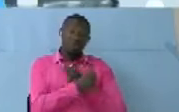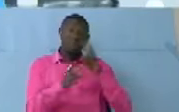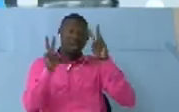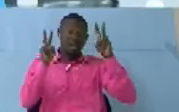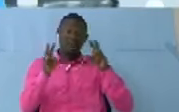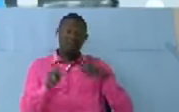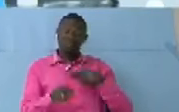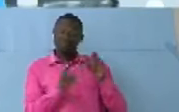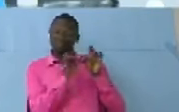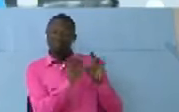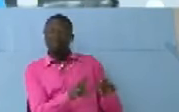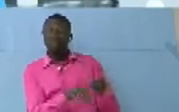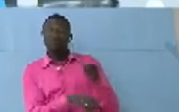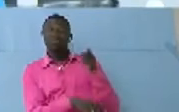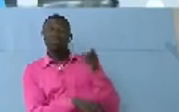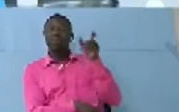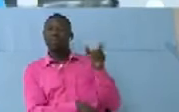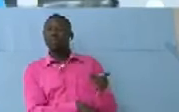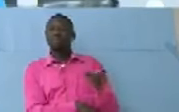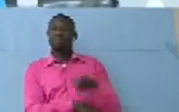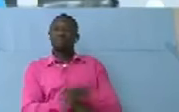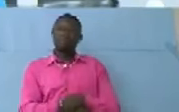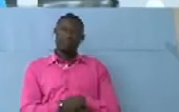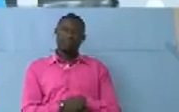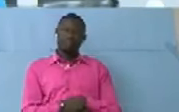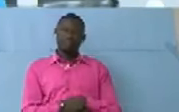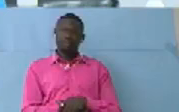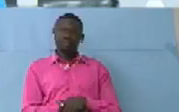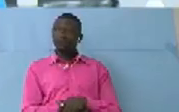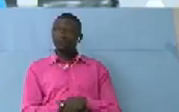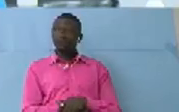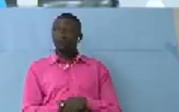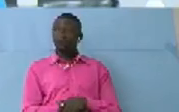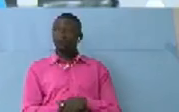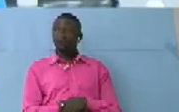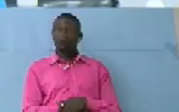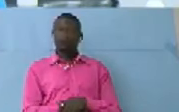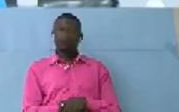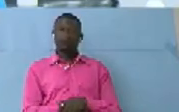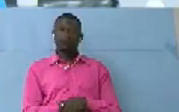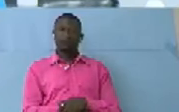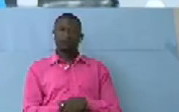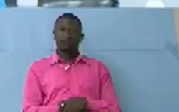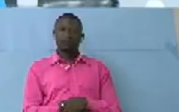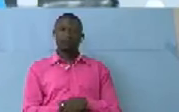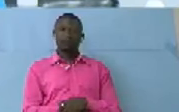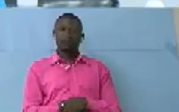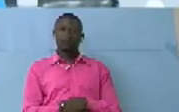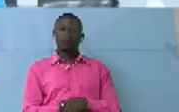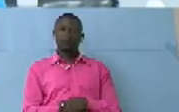him, we also don't, we despise them. We person. Even detest those who love him. Yes. Exactly.